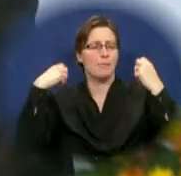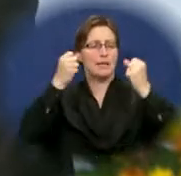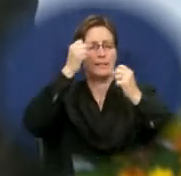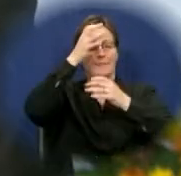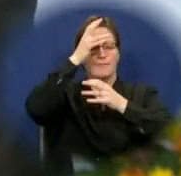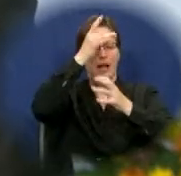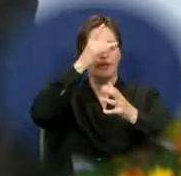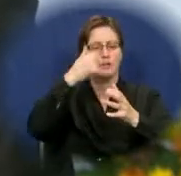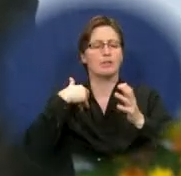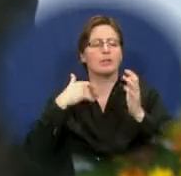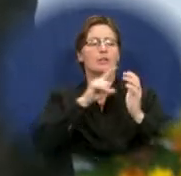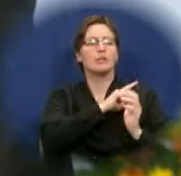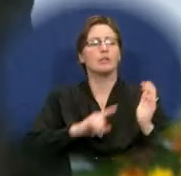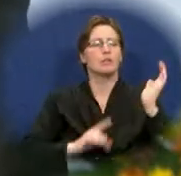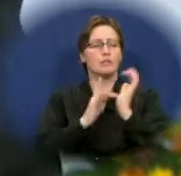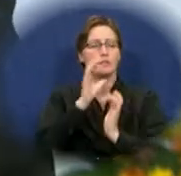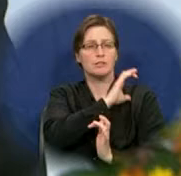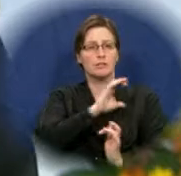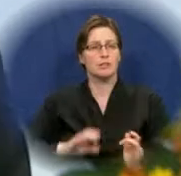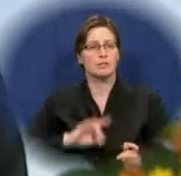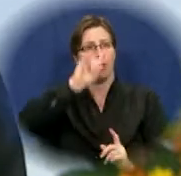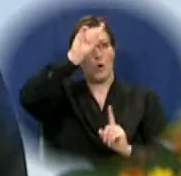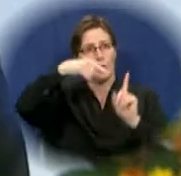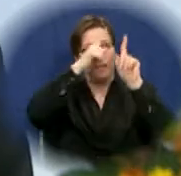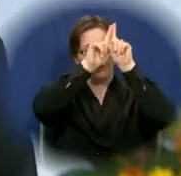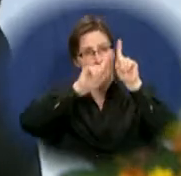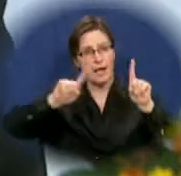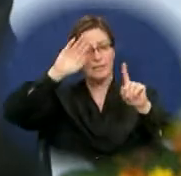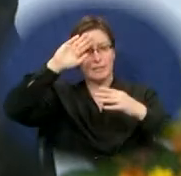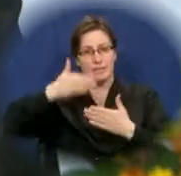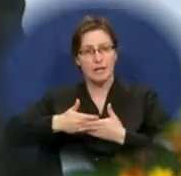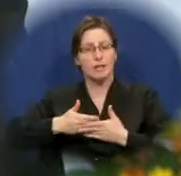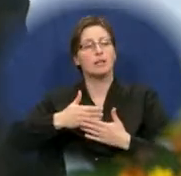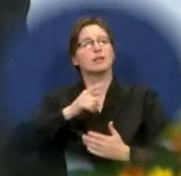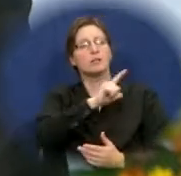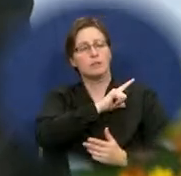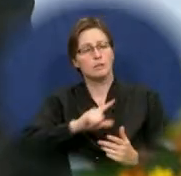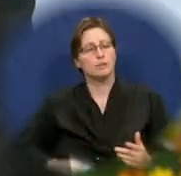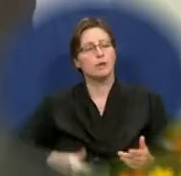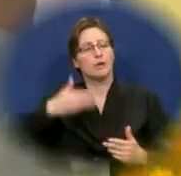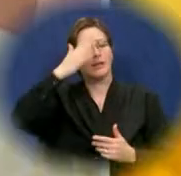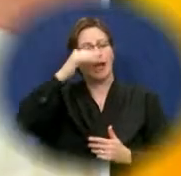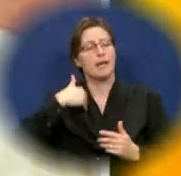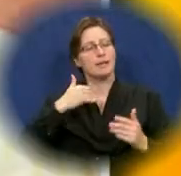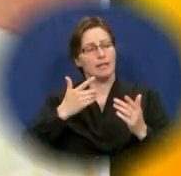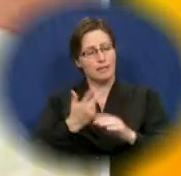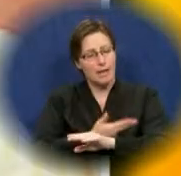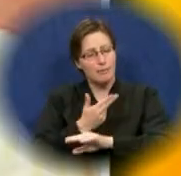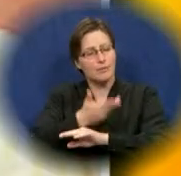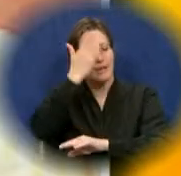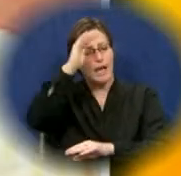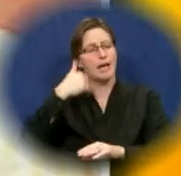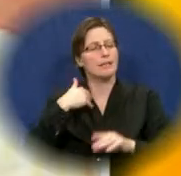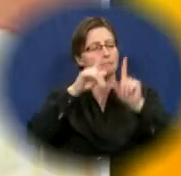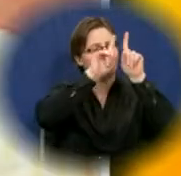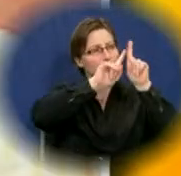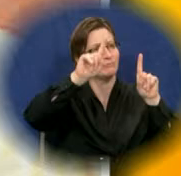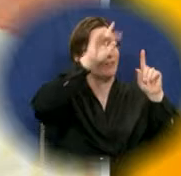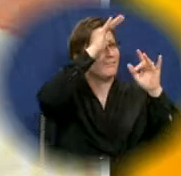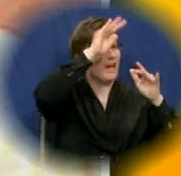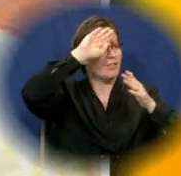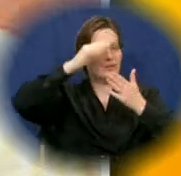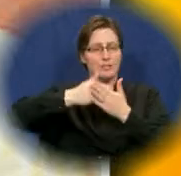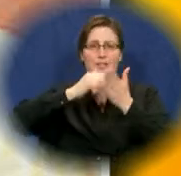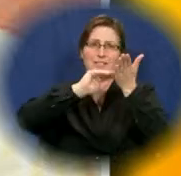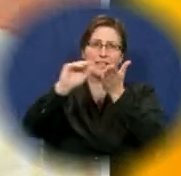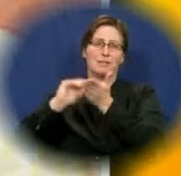Father, Lord Jesus Christ, only begotten Son, Lord God, Lamb of God, Son of the Father, you take away